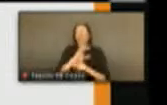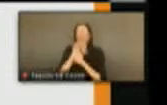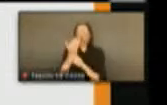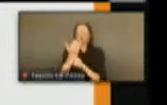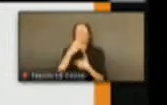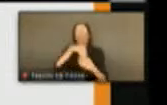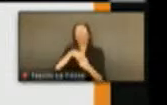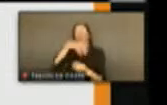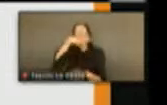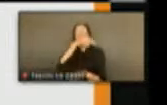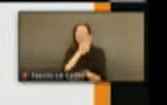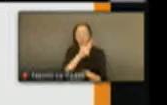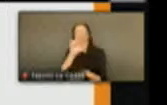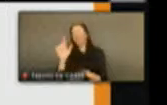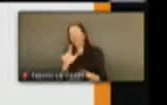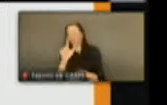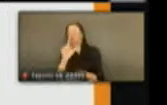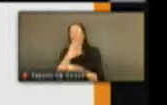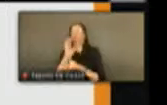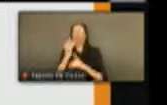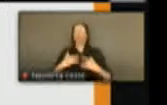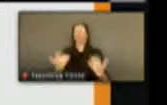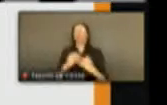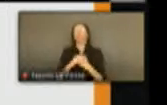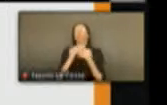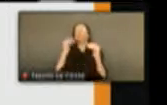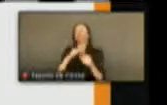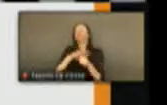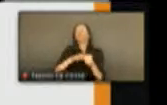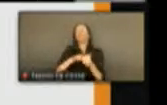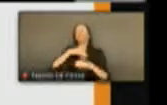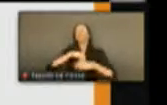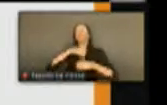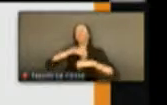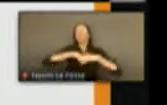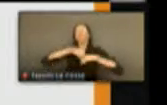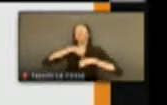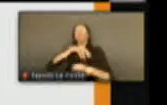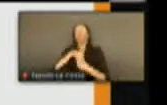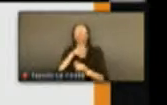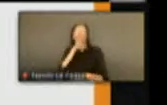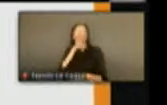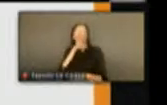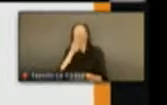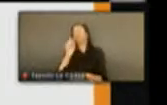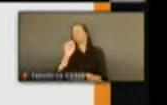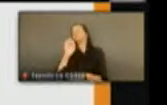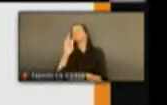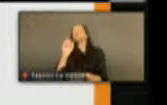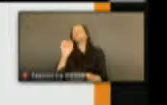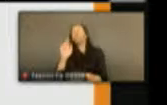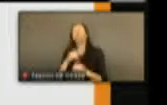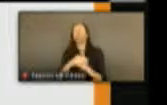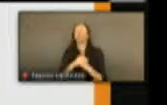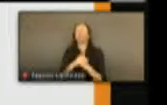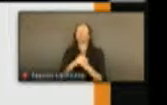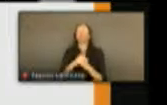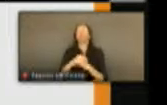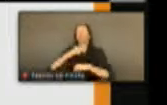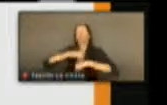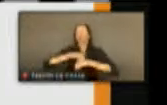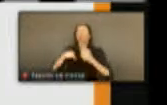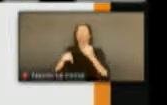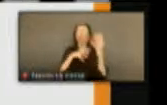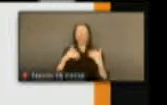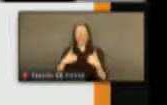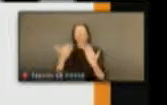and infrastructure include water and sewer, solid waste, and animal services. Public safety includes police,